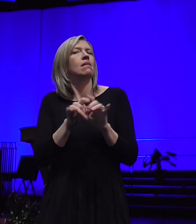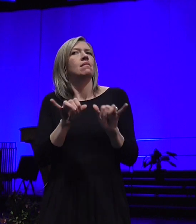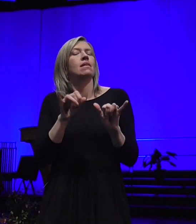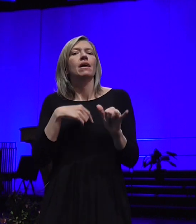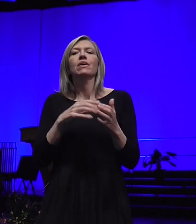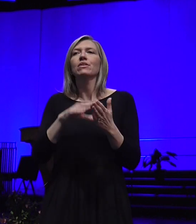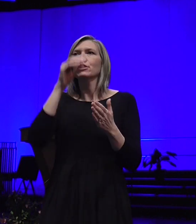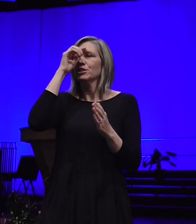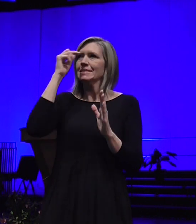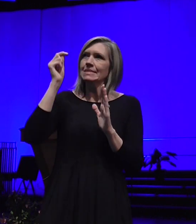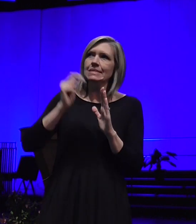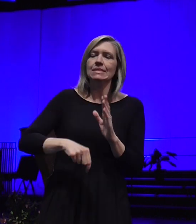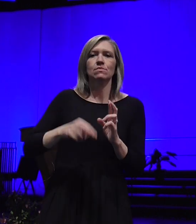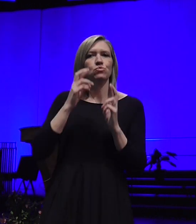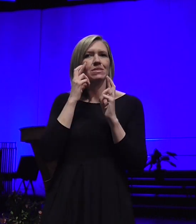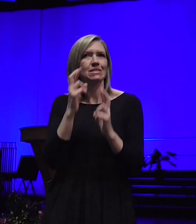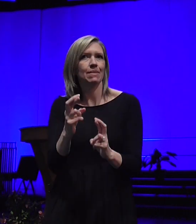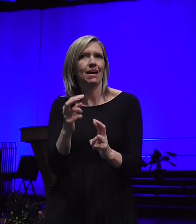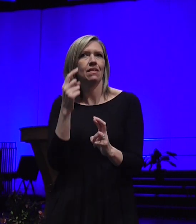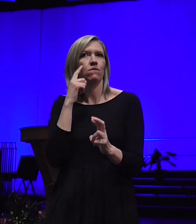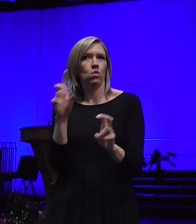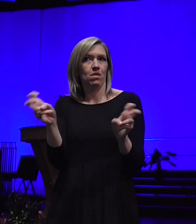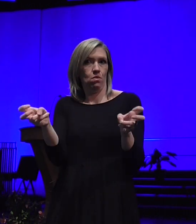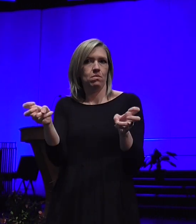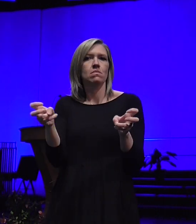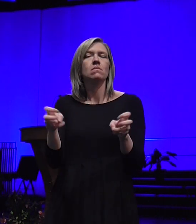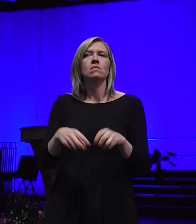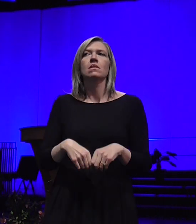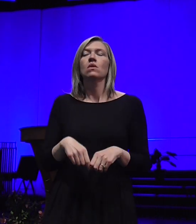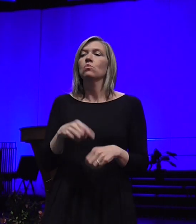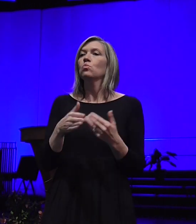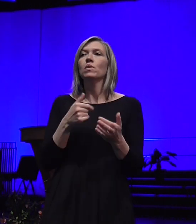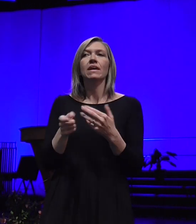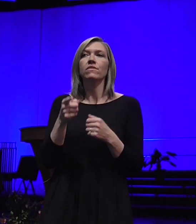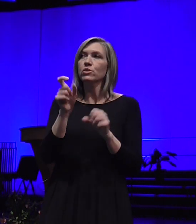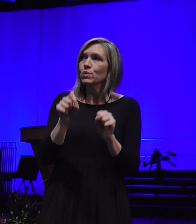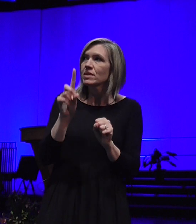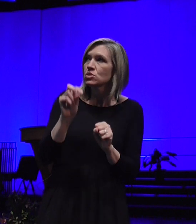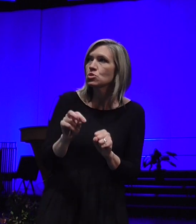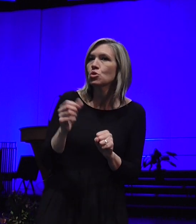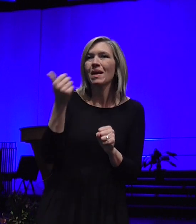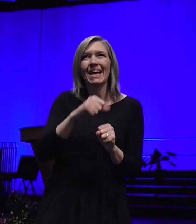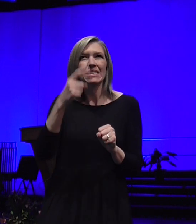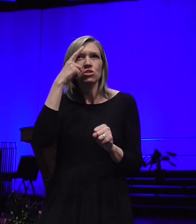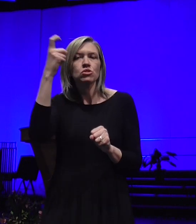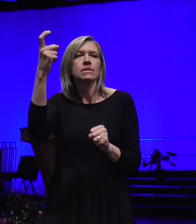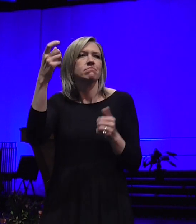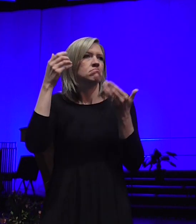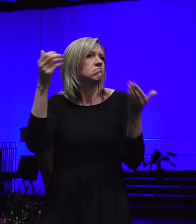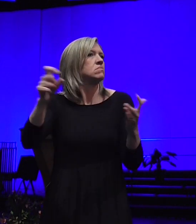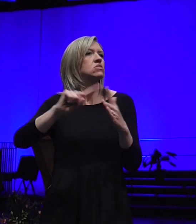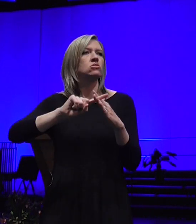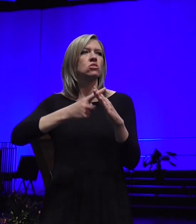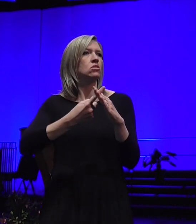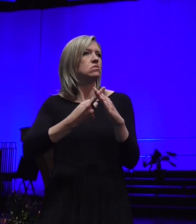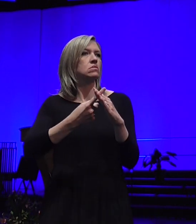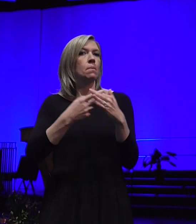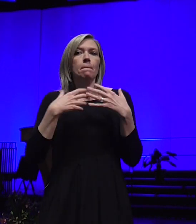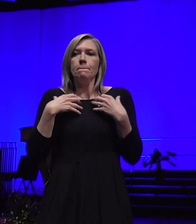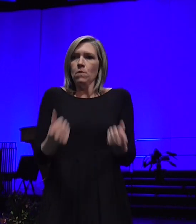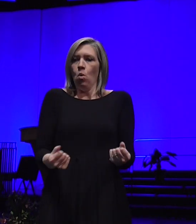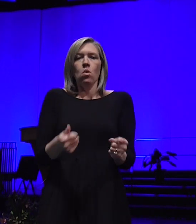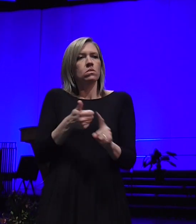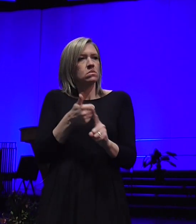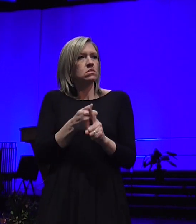respect for one of Goethe's couplets. Whatever you can do, or dream you can, begin it. Boldness has